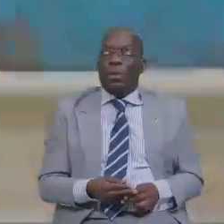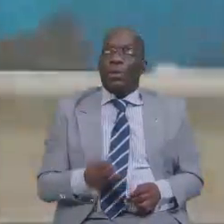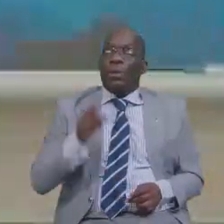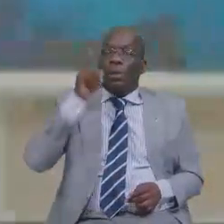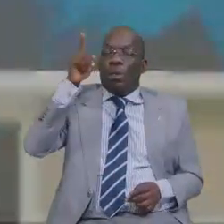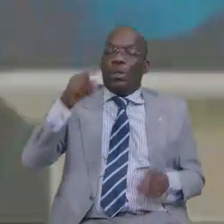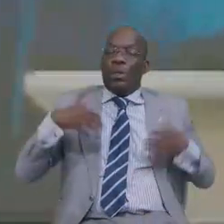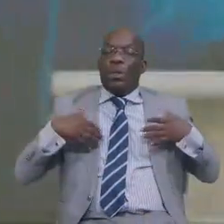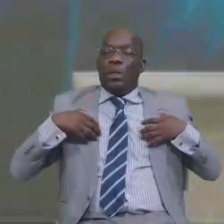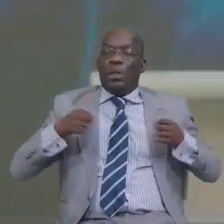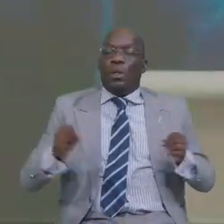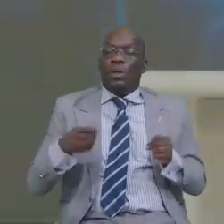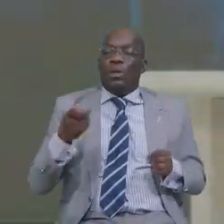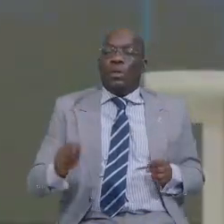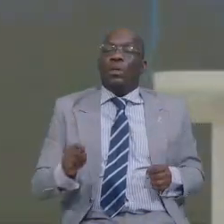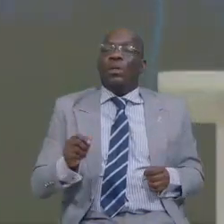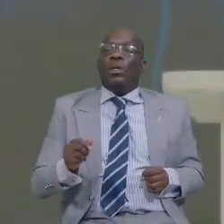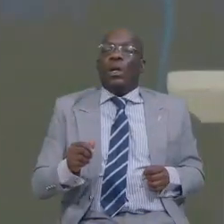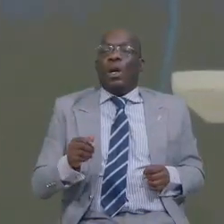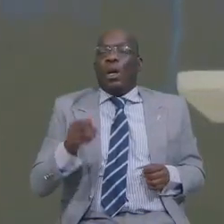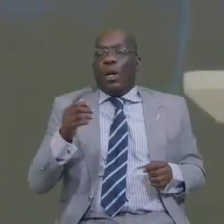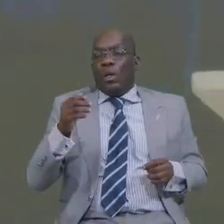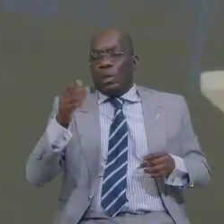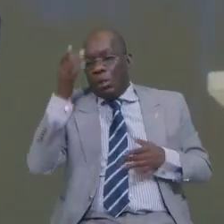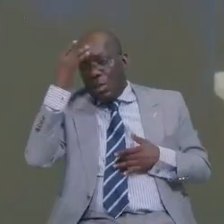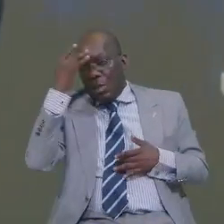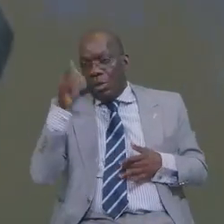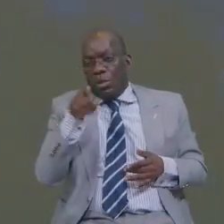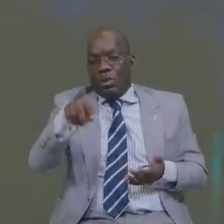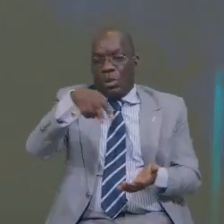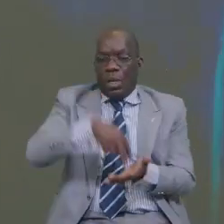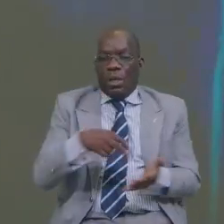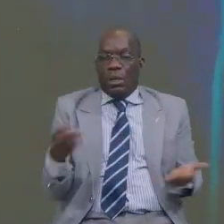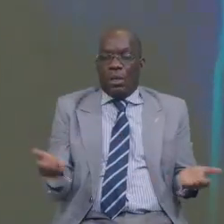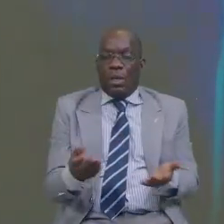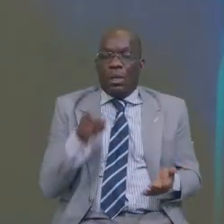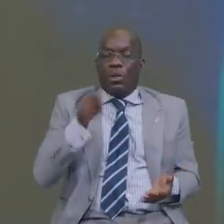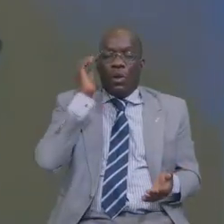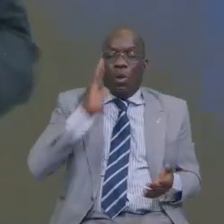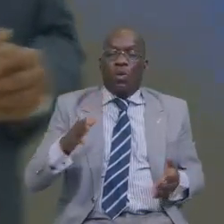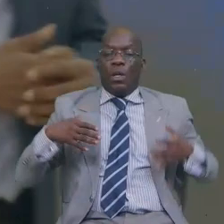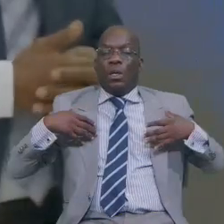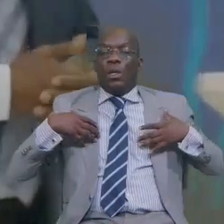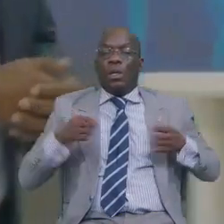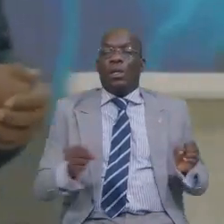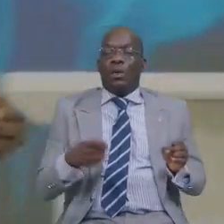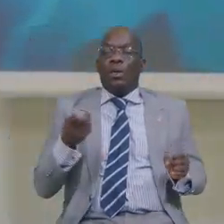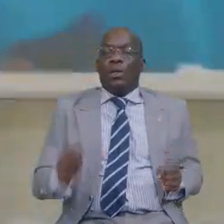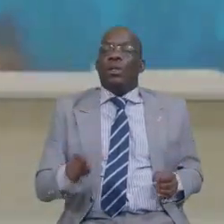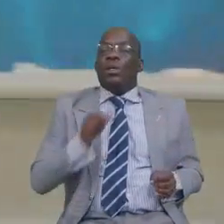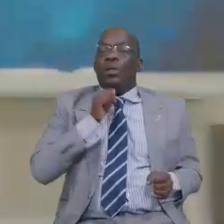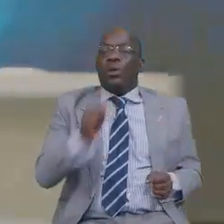incurable. Now you are standing in this place, and you will heal the incurable as well